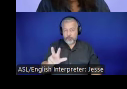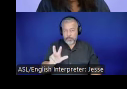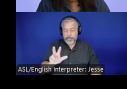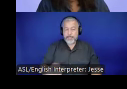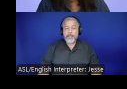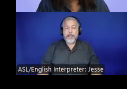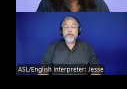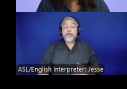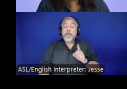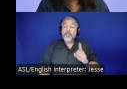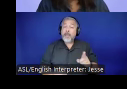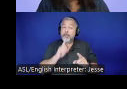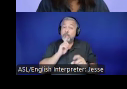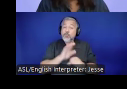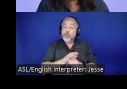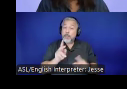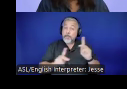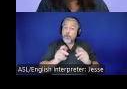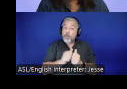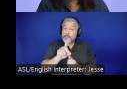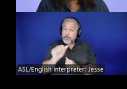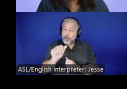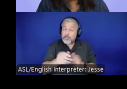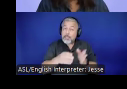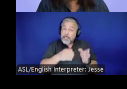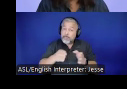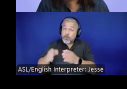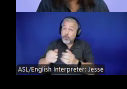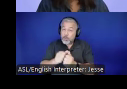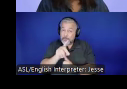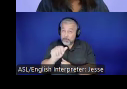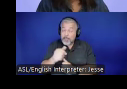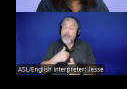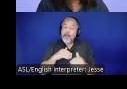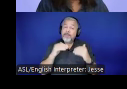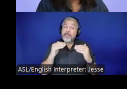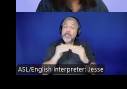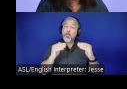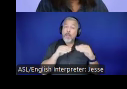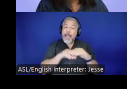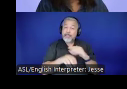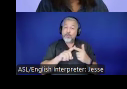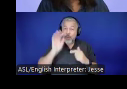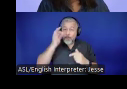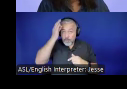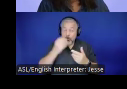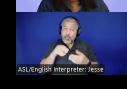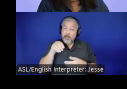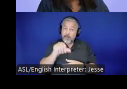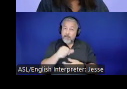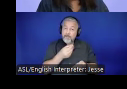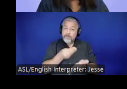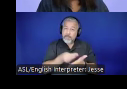This ensures people with disabilities, individuals, have equal access to federally funded programs,